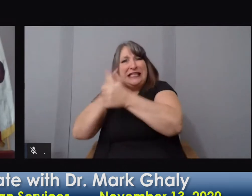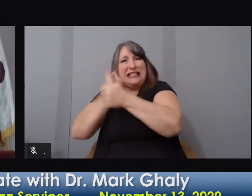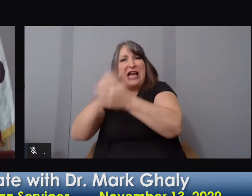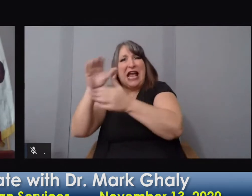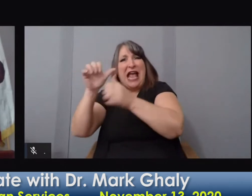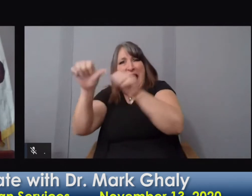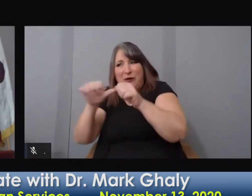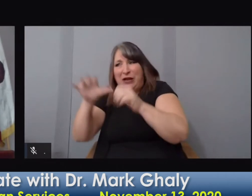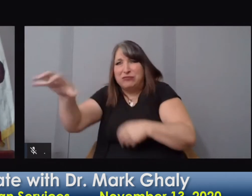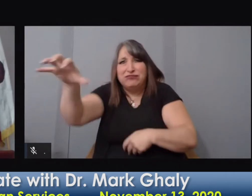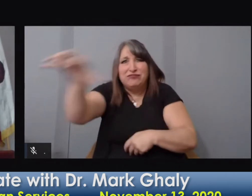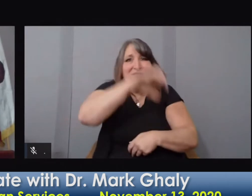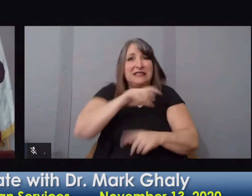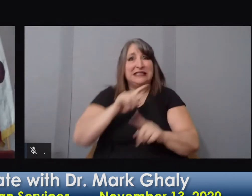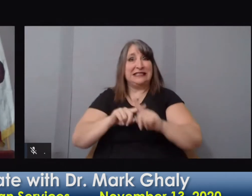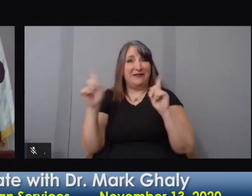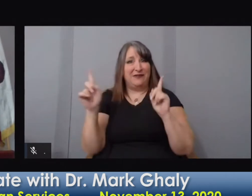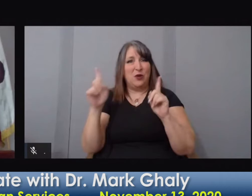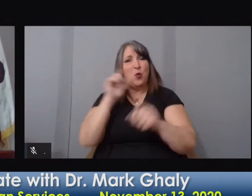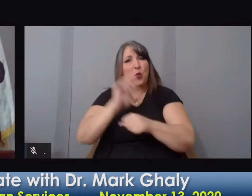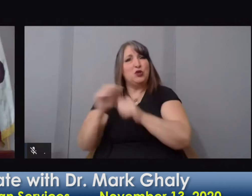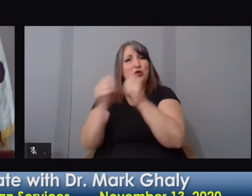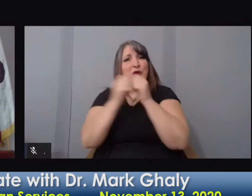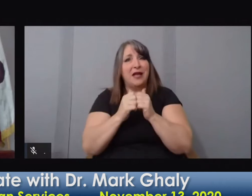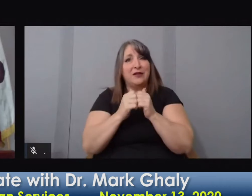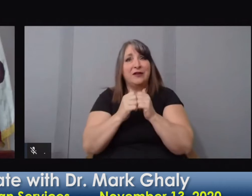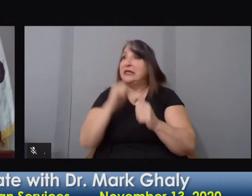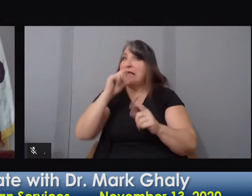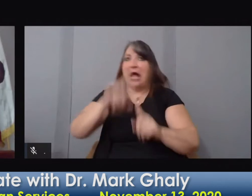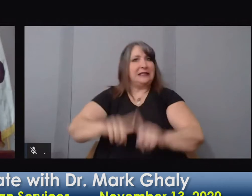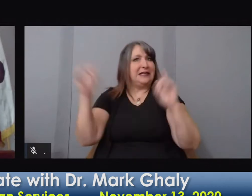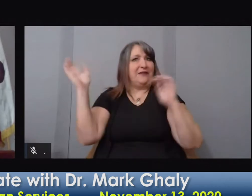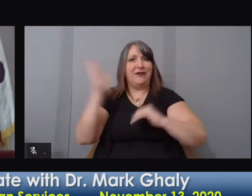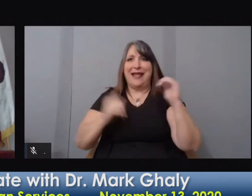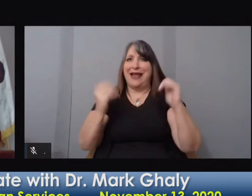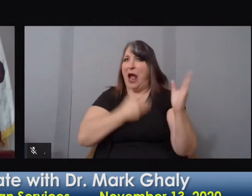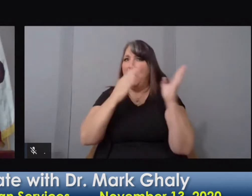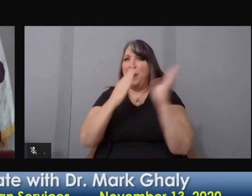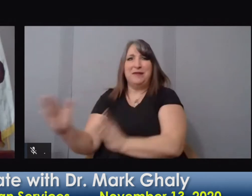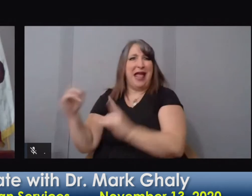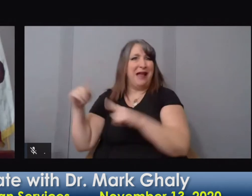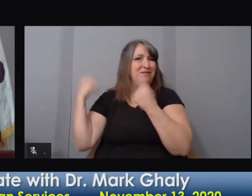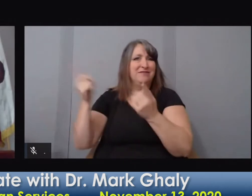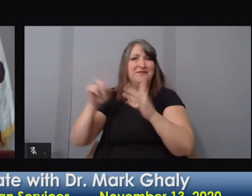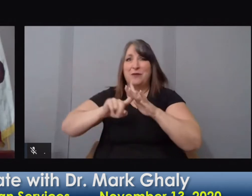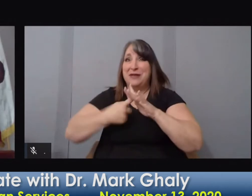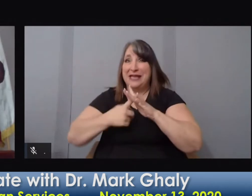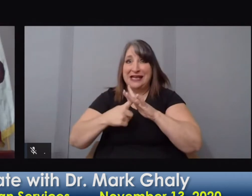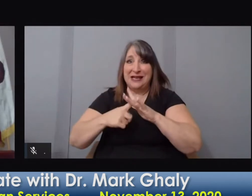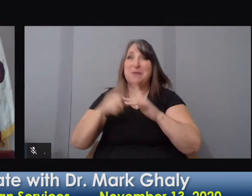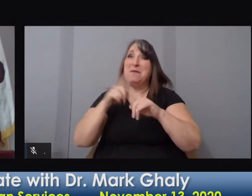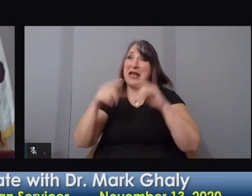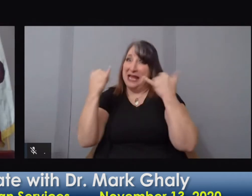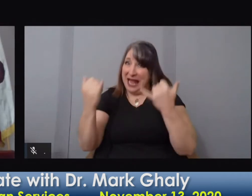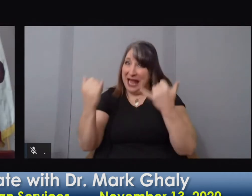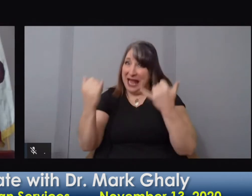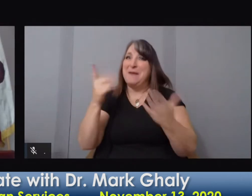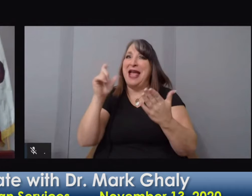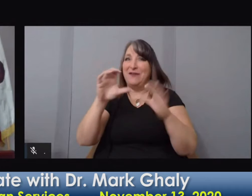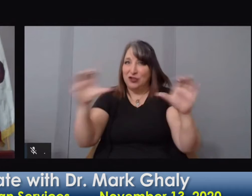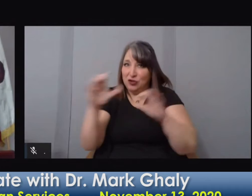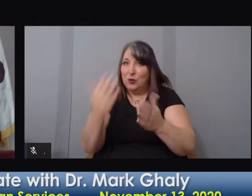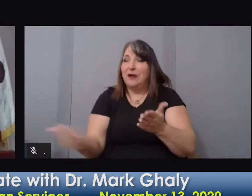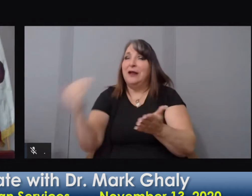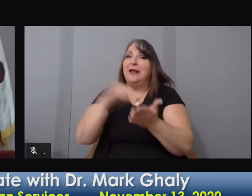not inconsistent with the current blueprint. It was always there, and now may be the opportunity where we have to use those tools. As it goes